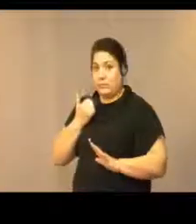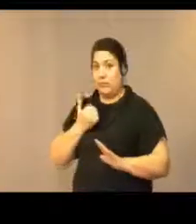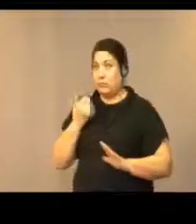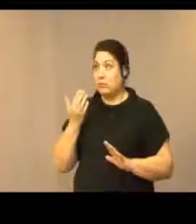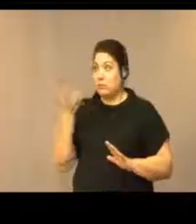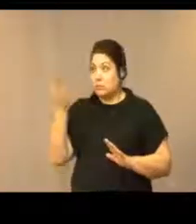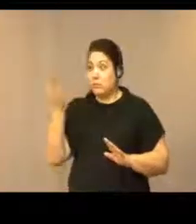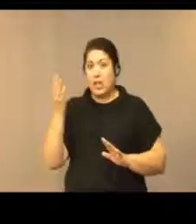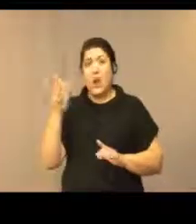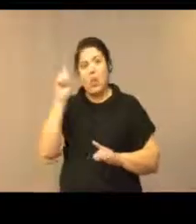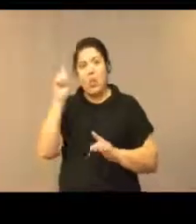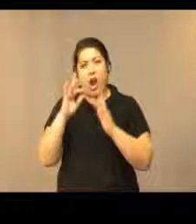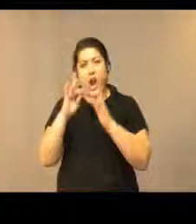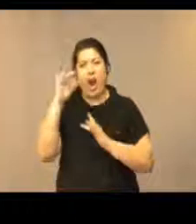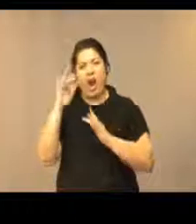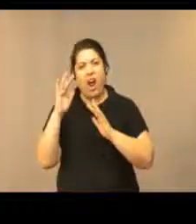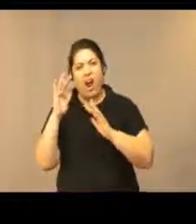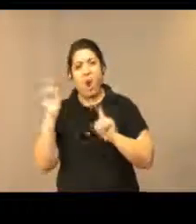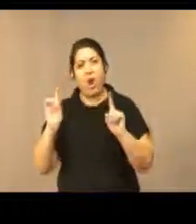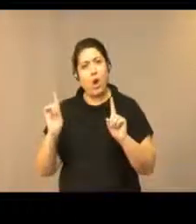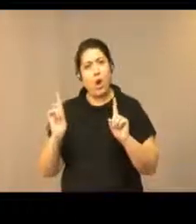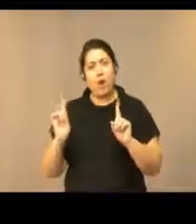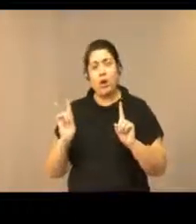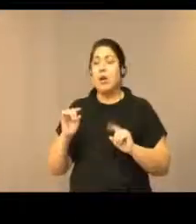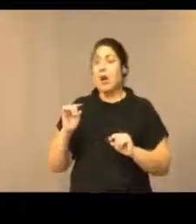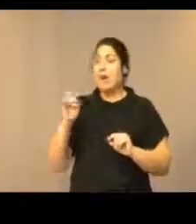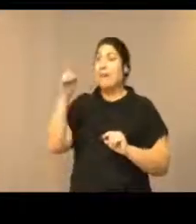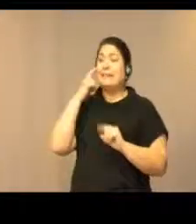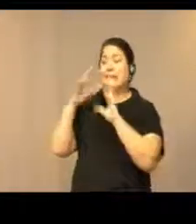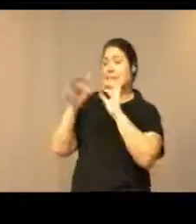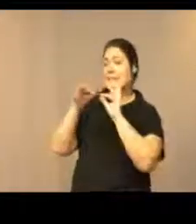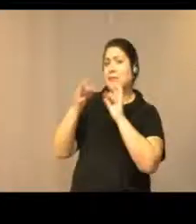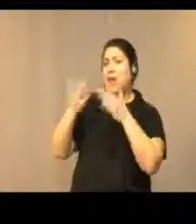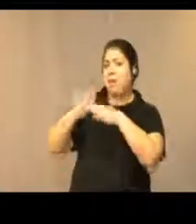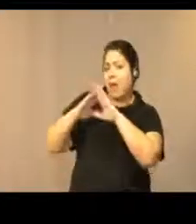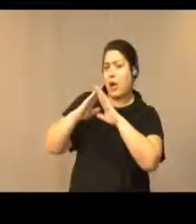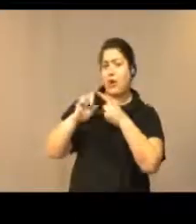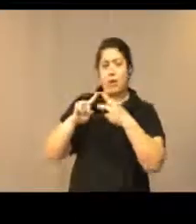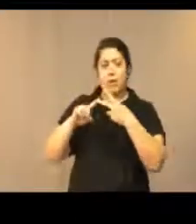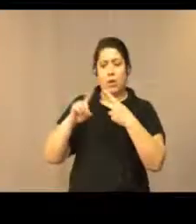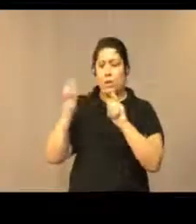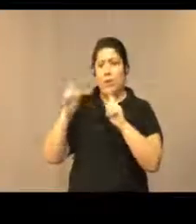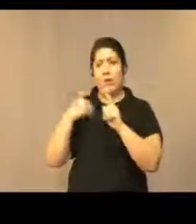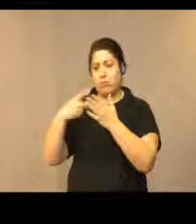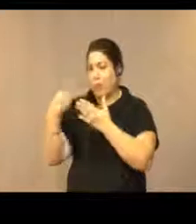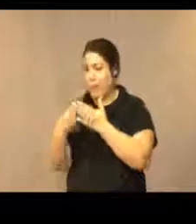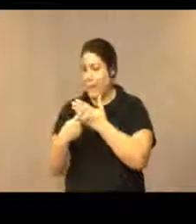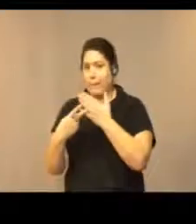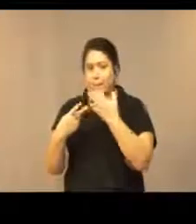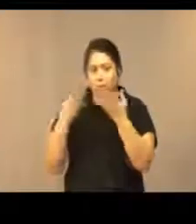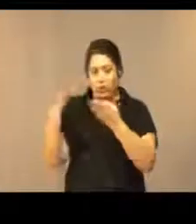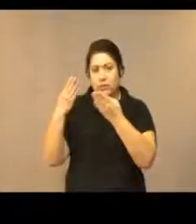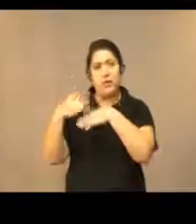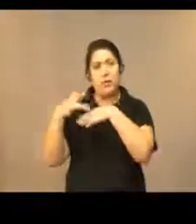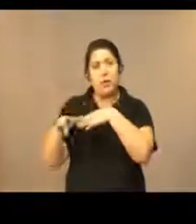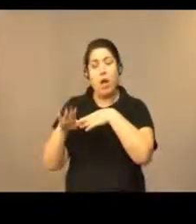Proceed. Where did you lose me? When you were talking about the barriers, like program availability. Oh, okay. Sorry about